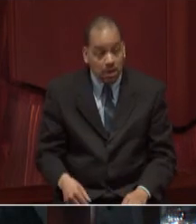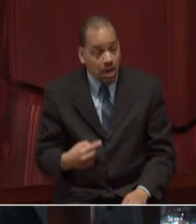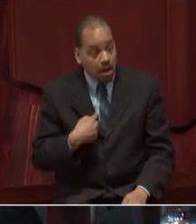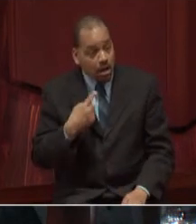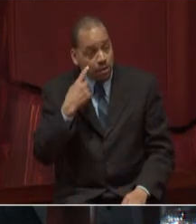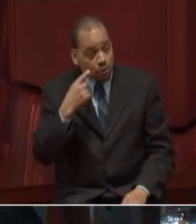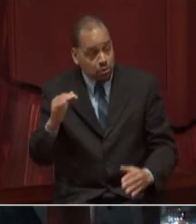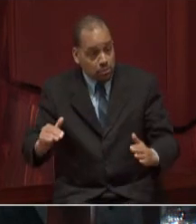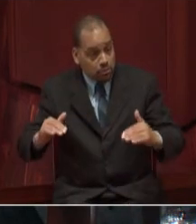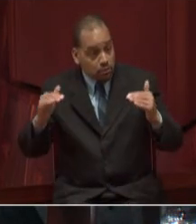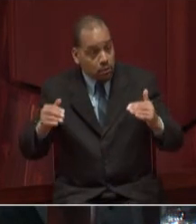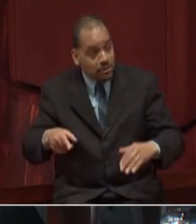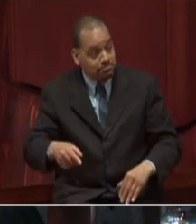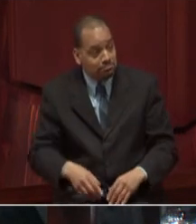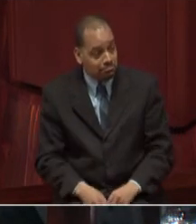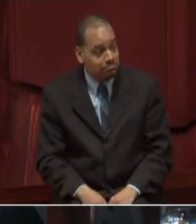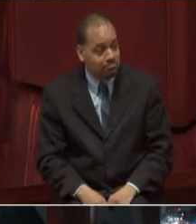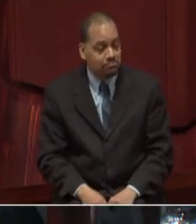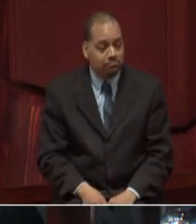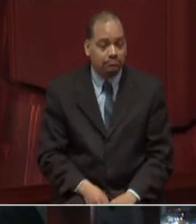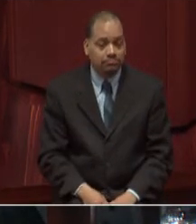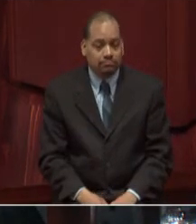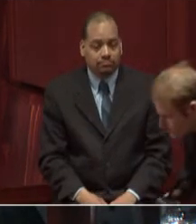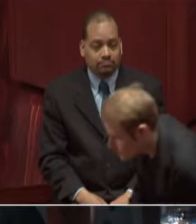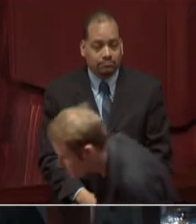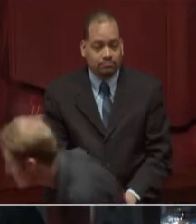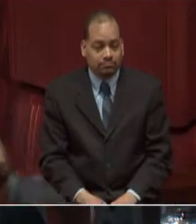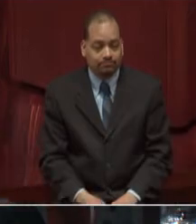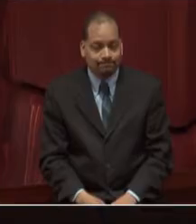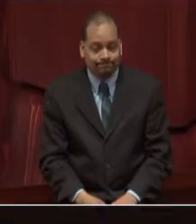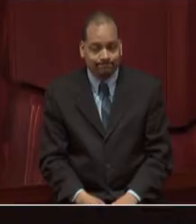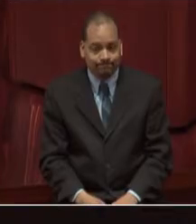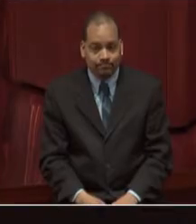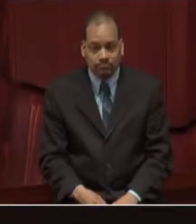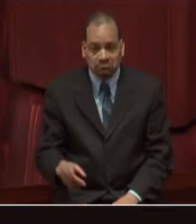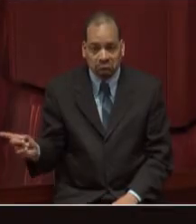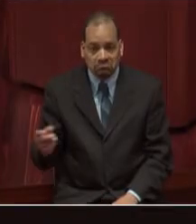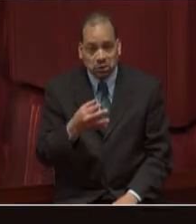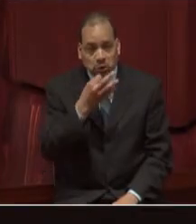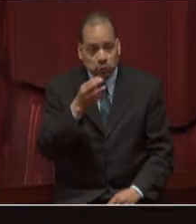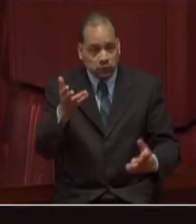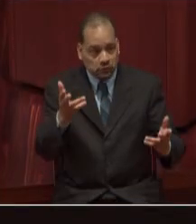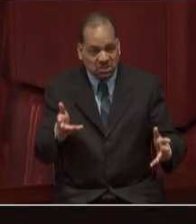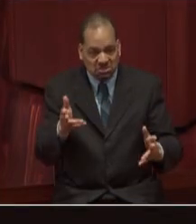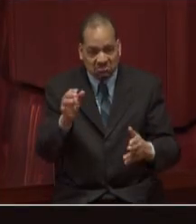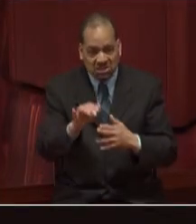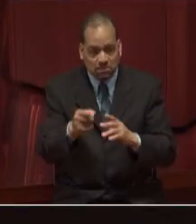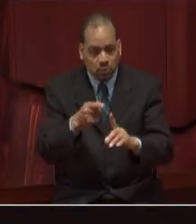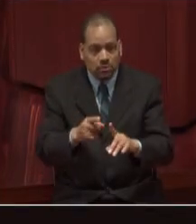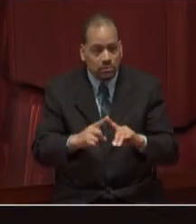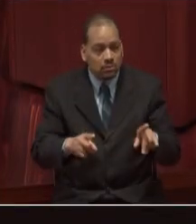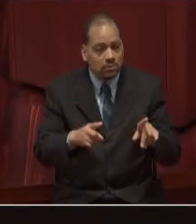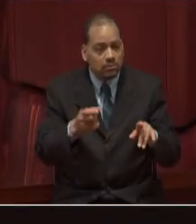him. Good. Could I pick up one point? I know we're probably wrapping up, but it gets back to the system. You made a very important